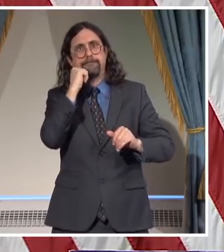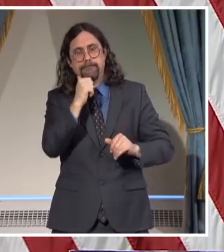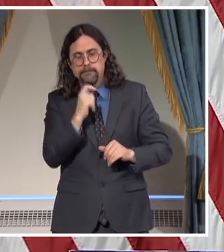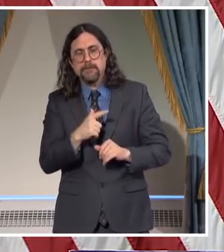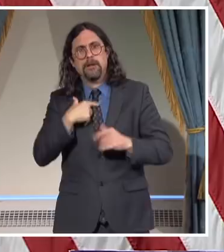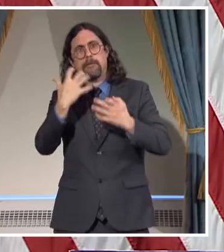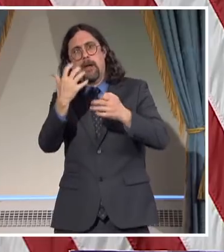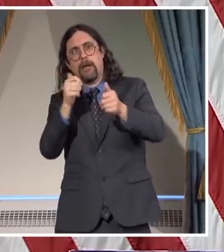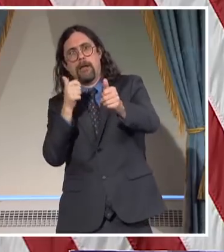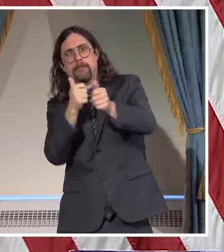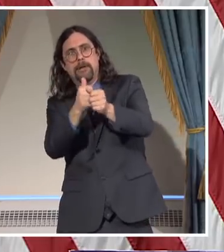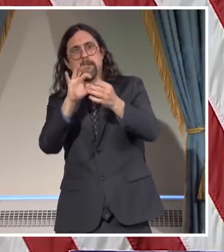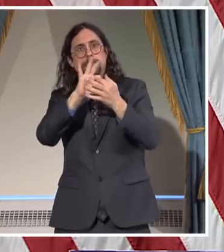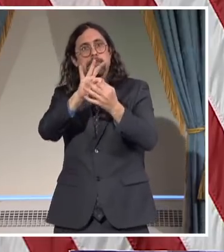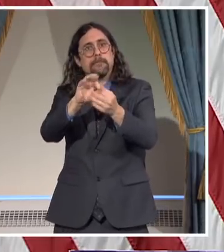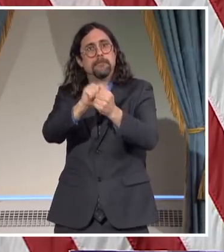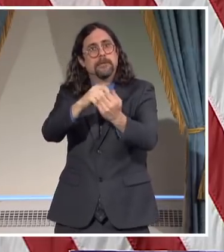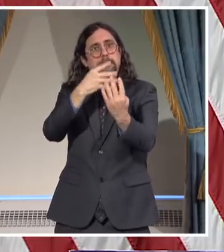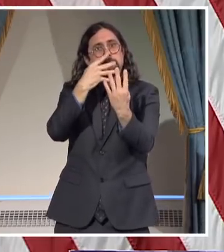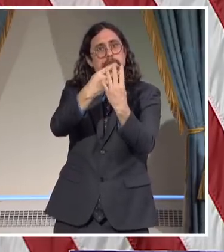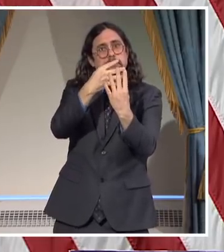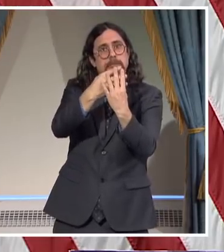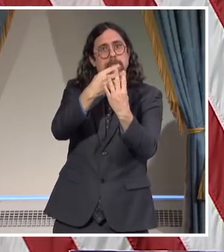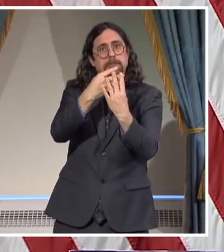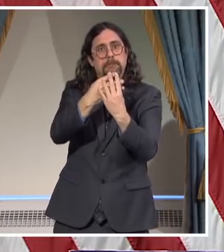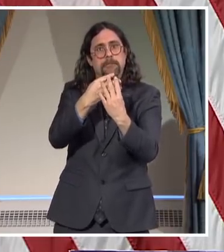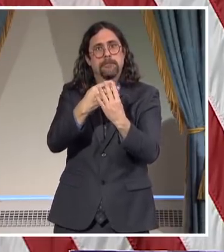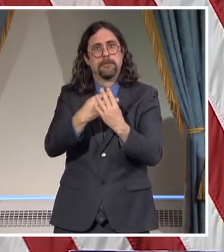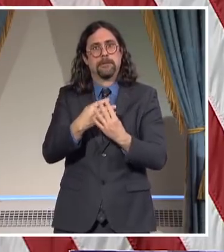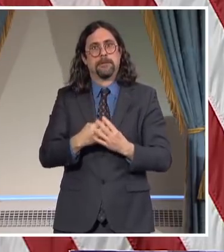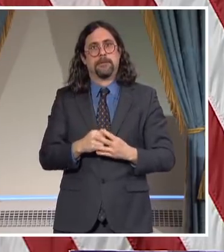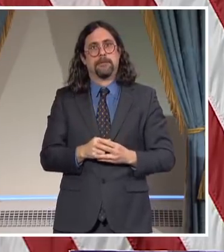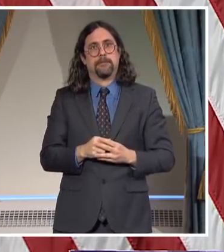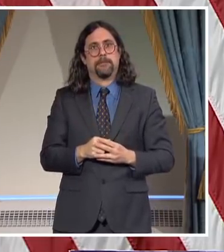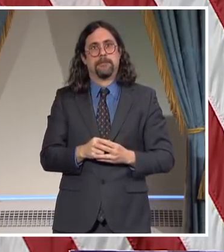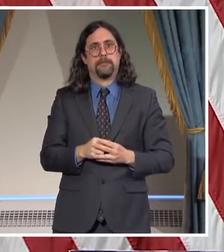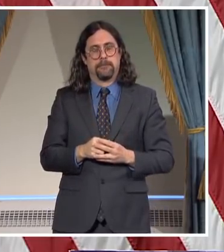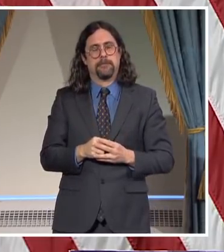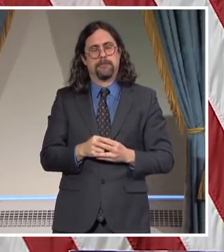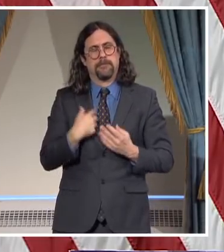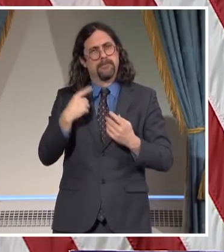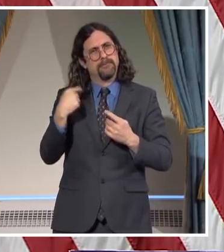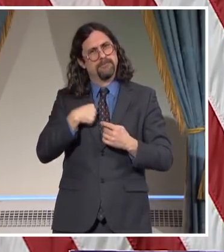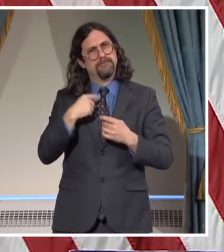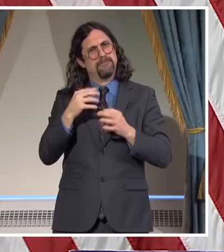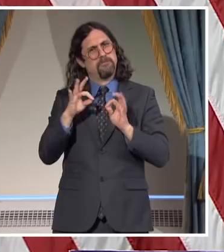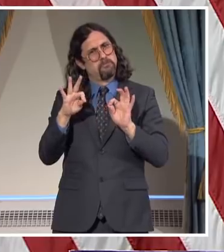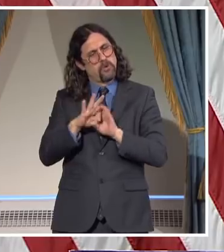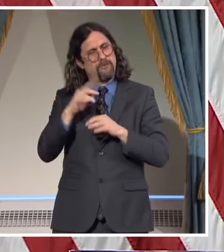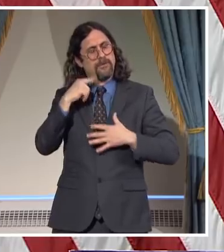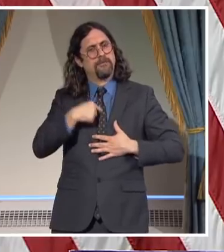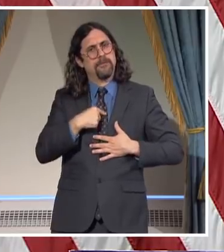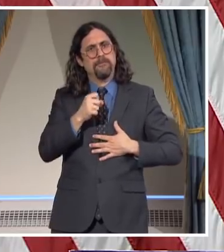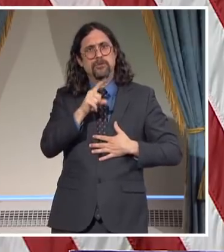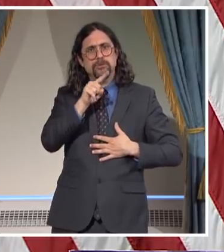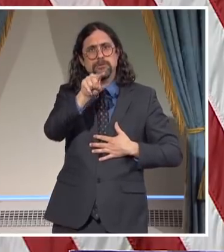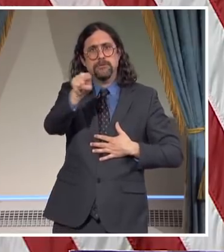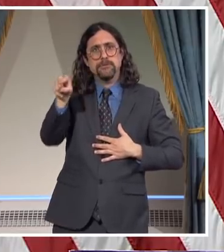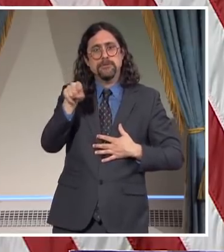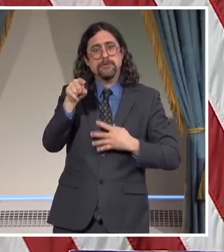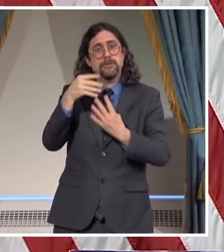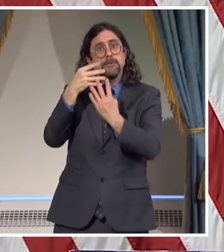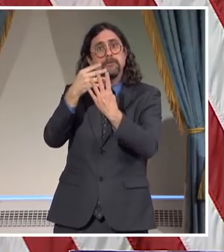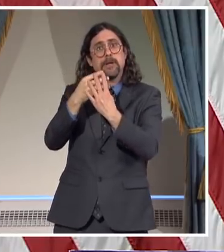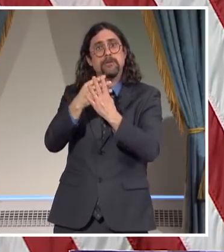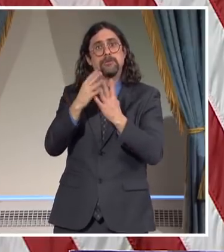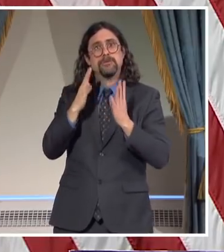that any inmates who should be brought out of our jail system because of health issues